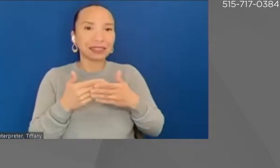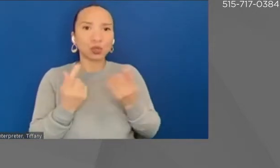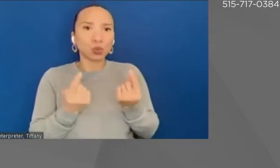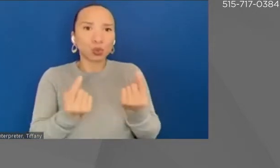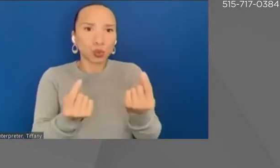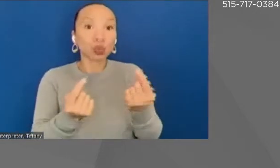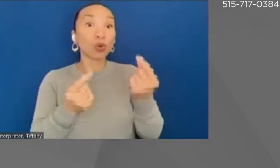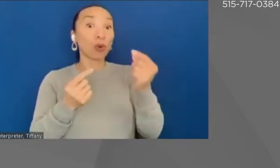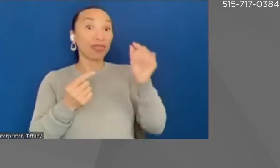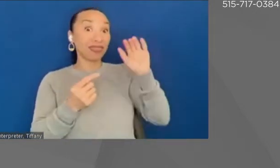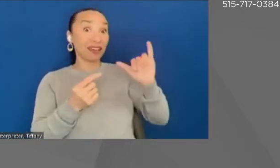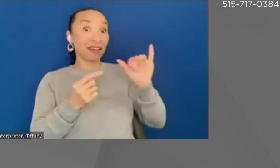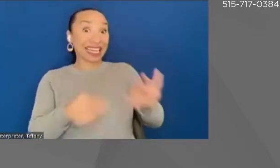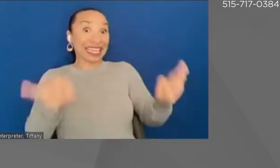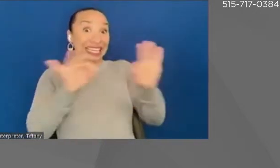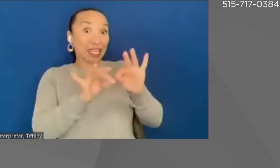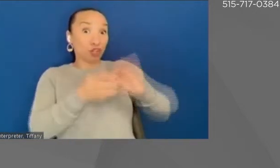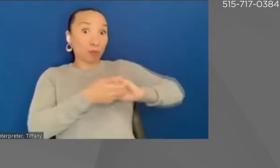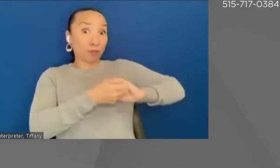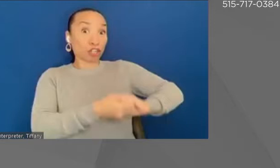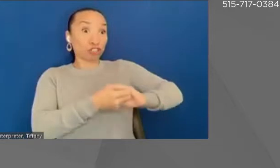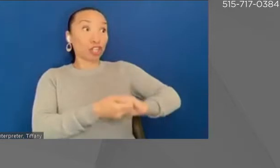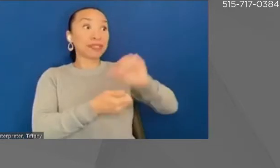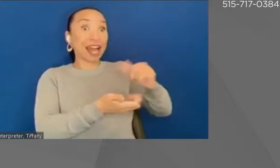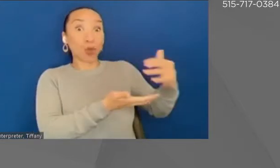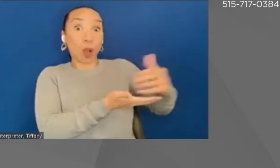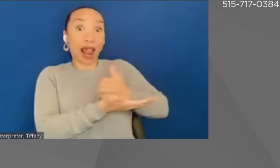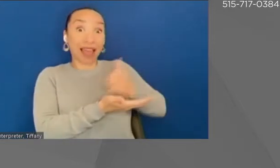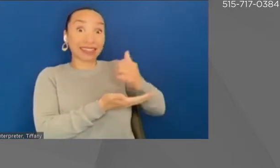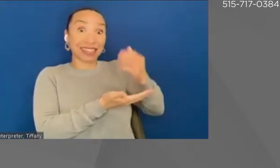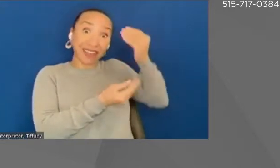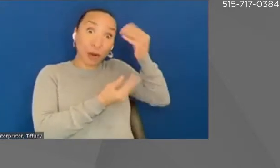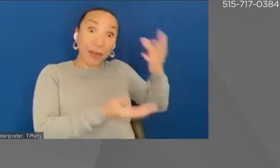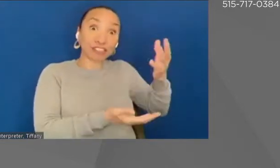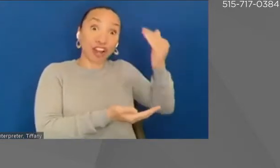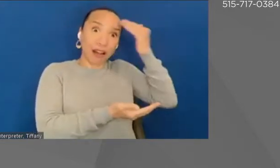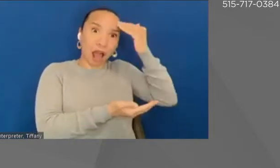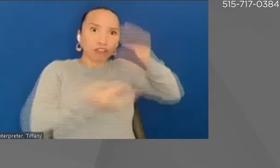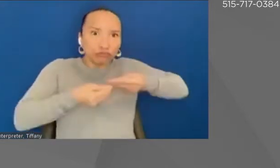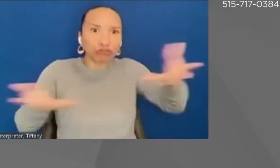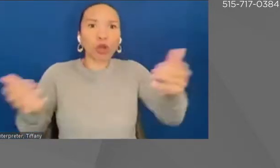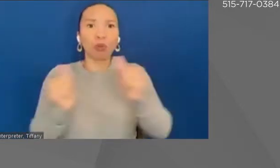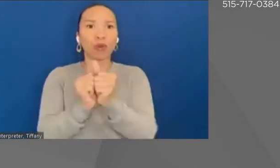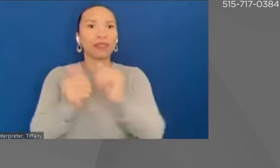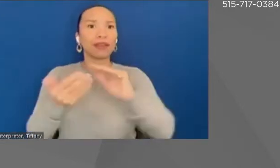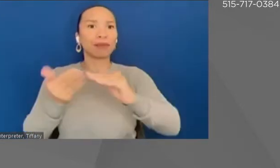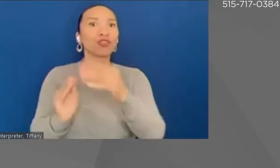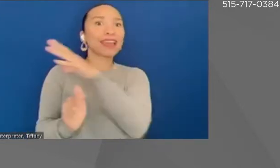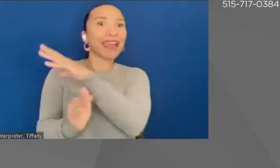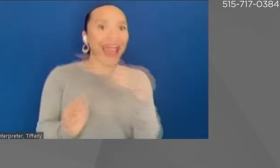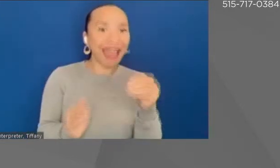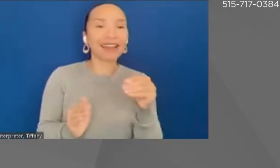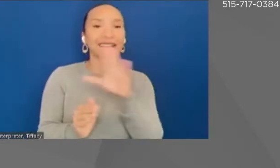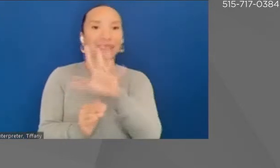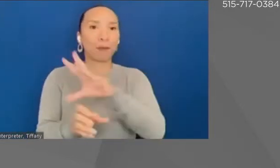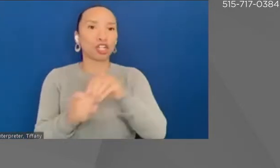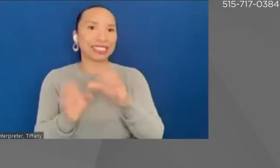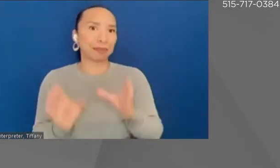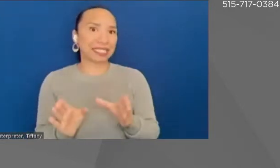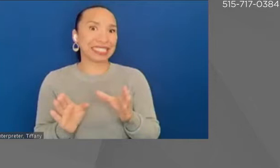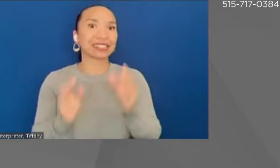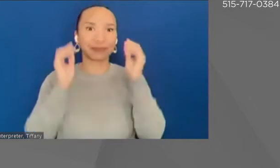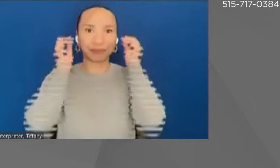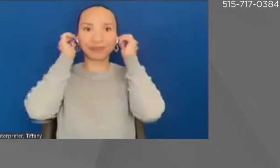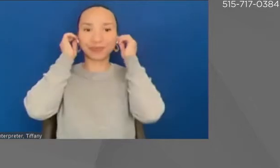that the knowledge gained is given back to the community and the study participants. Yeah, definitely. And Dr. Shah, you have